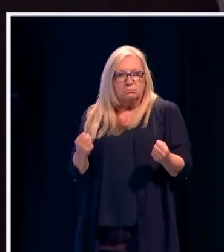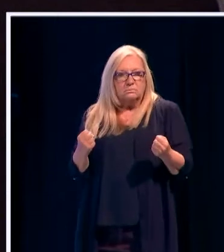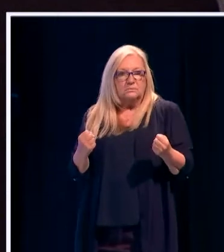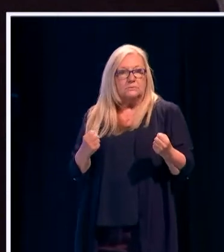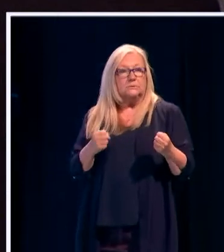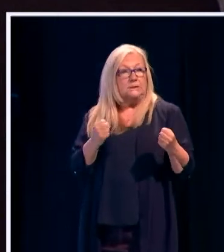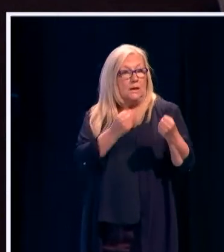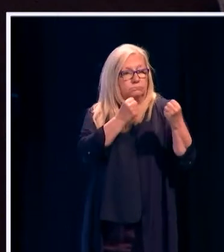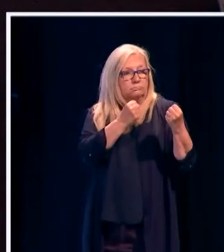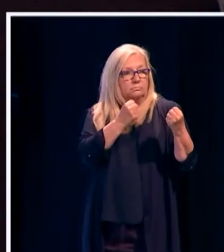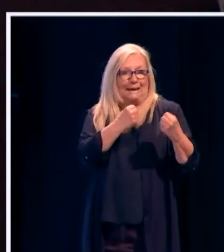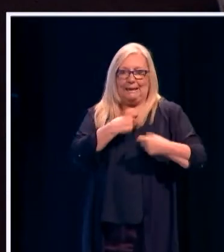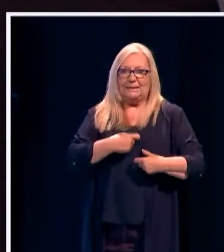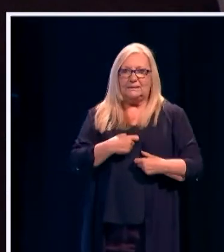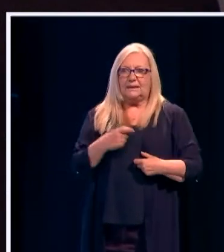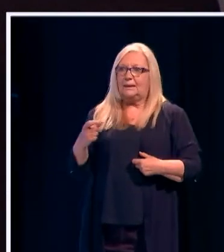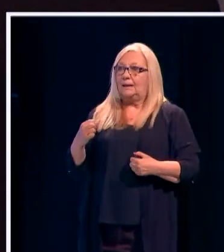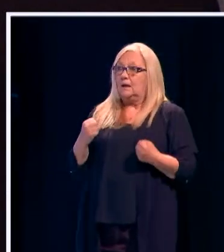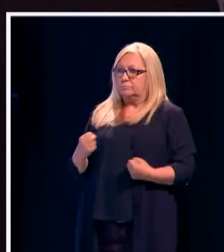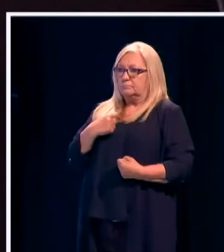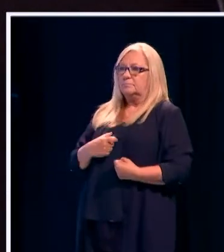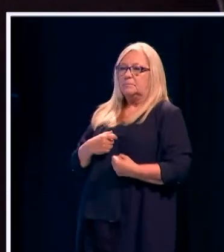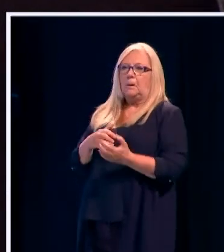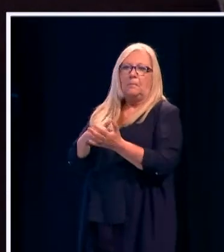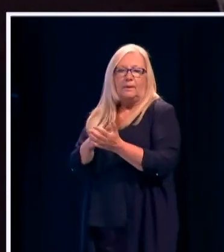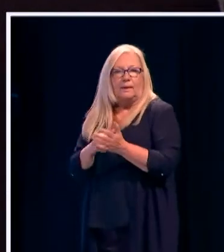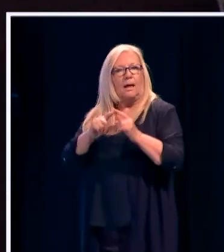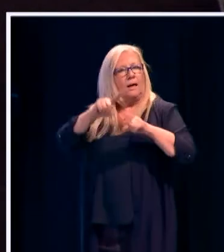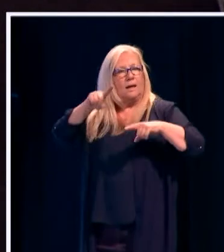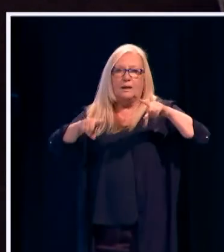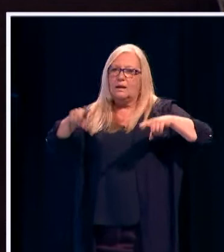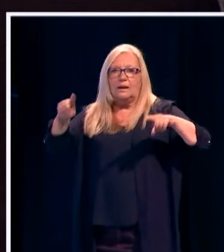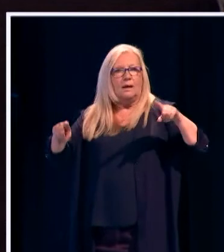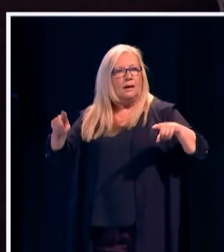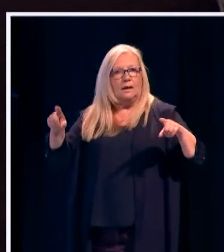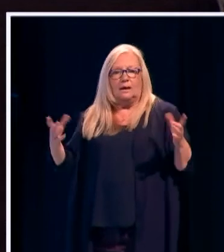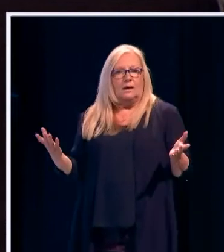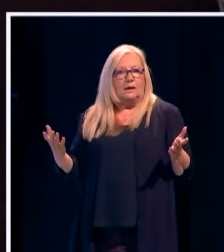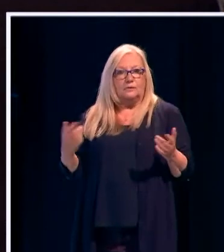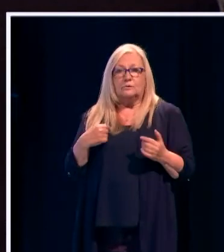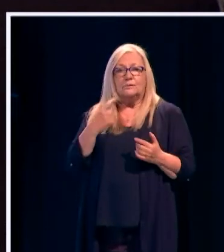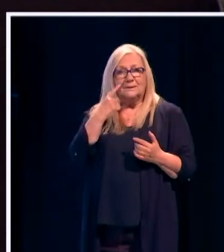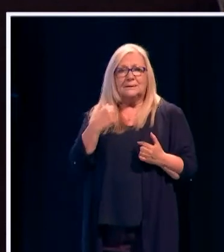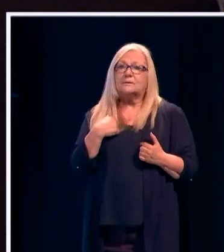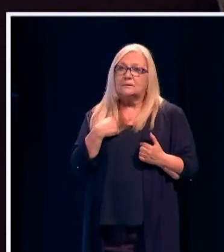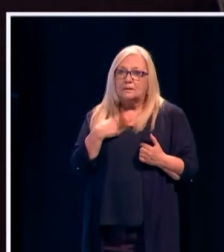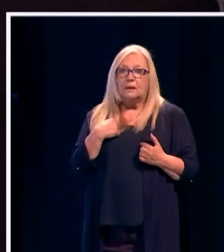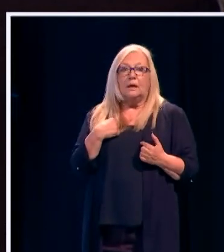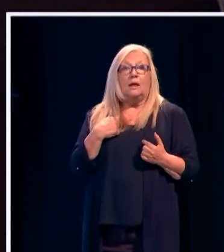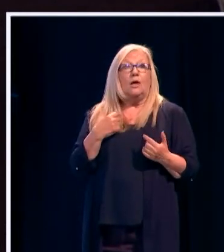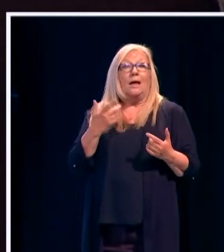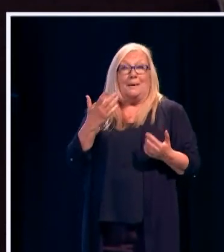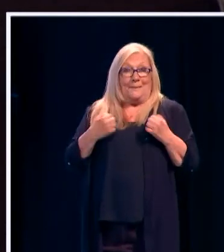many identities, your power decreases and sometimes you are